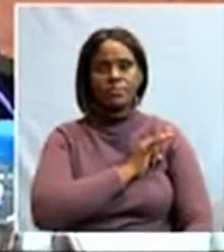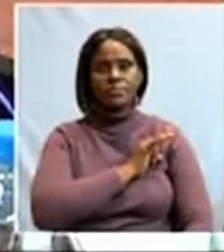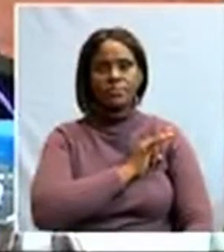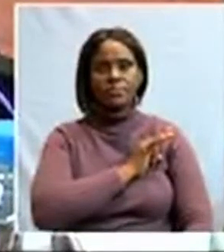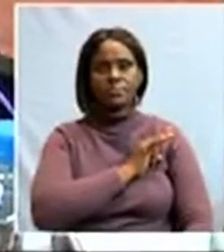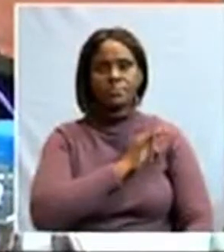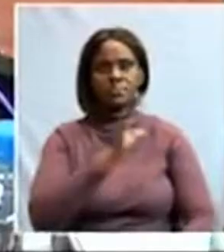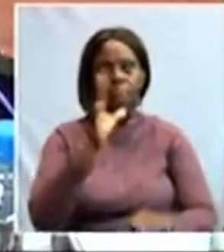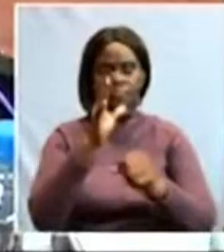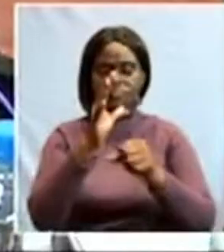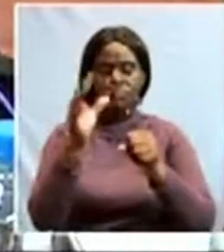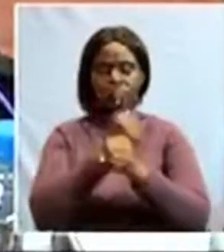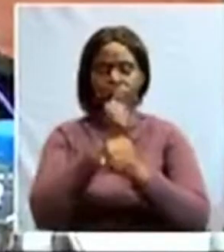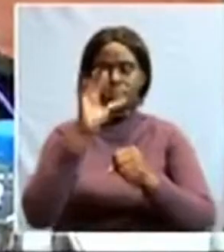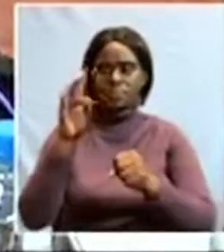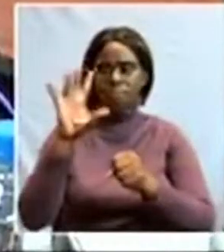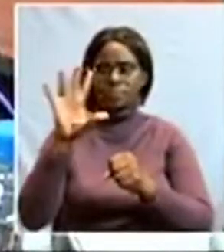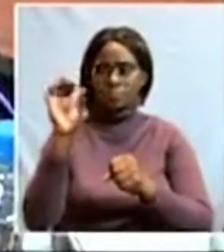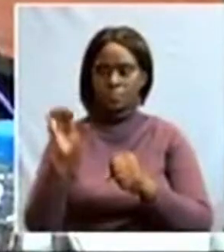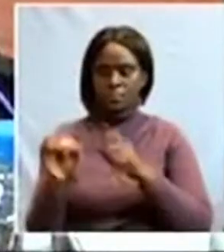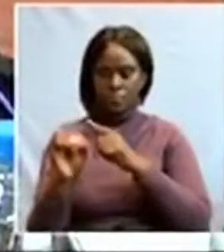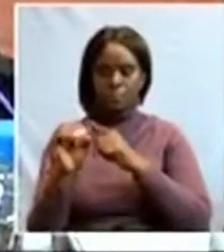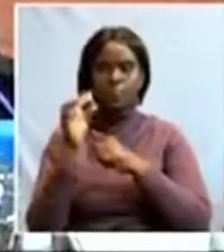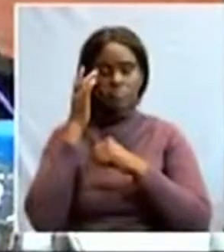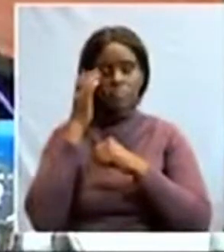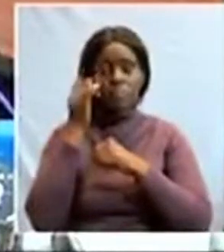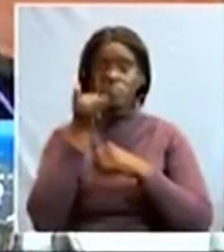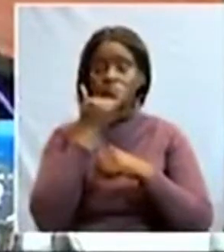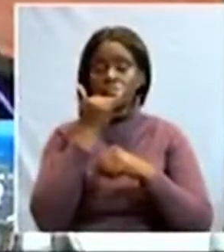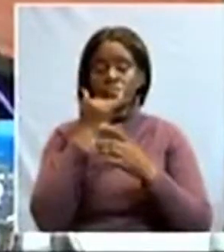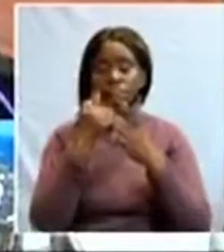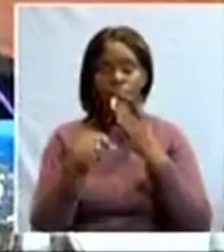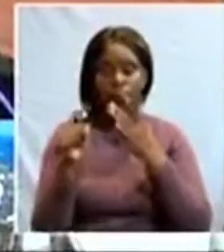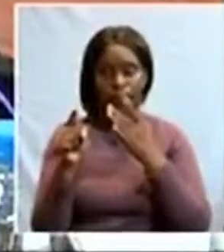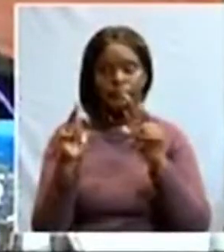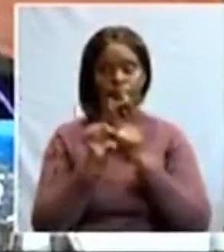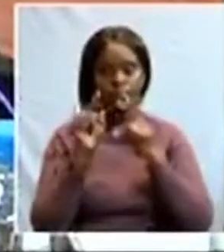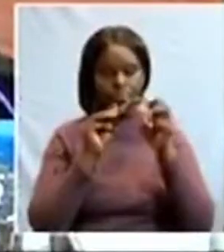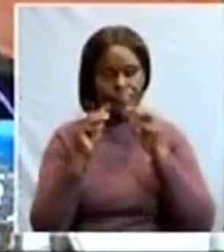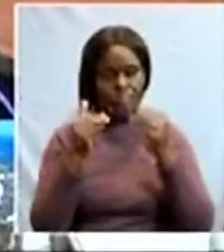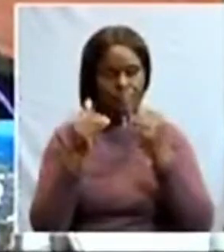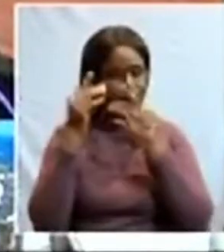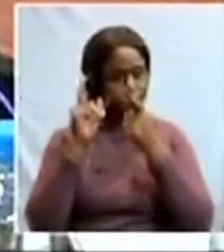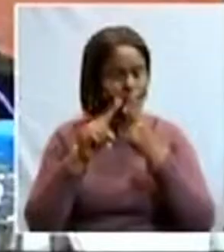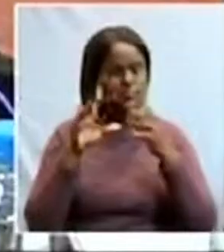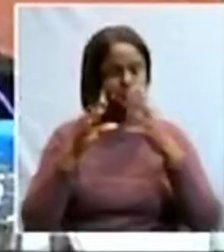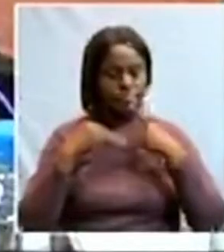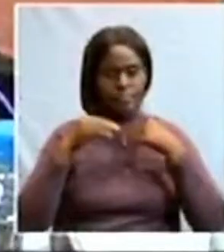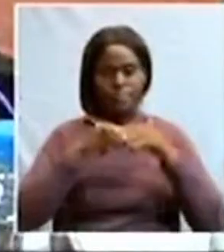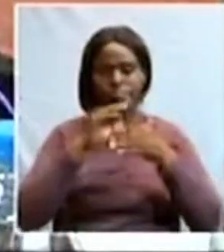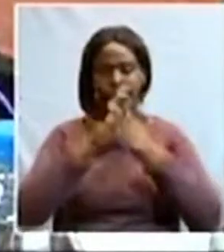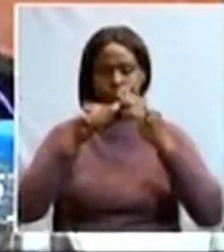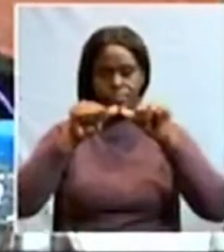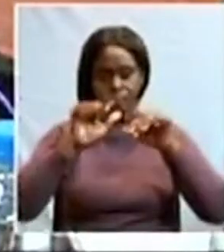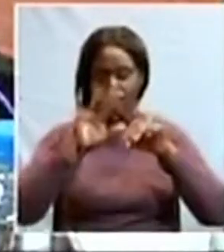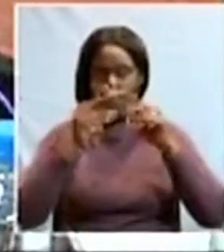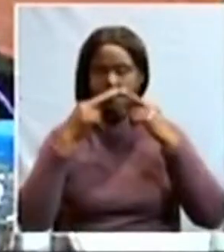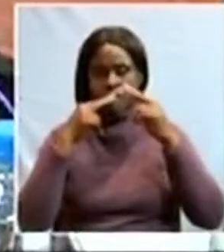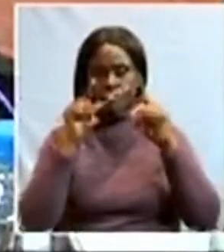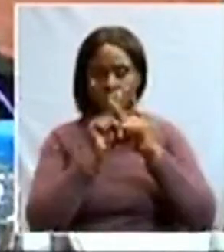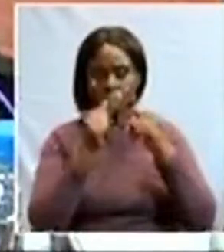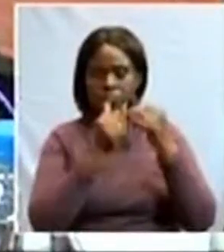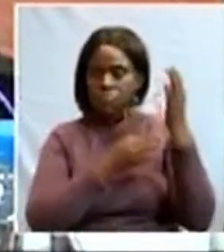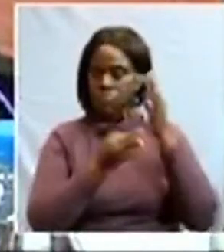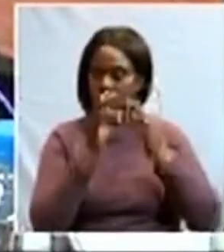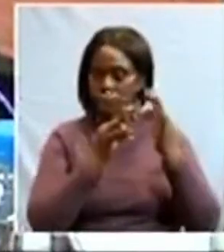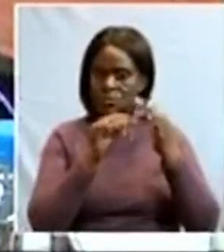We achieved 75%. Cause of query. Management wishes to acknowledge the auditor's findings and wish to state